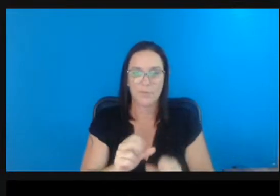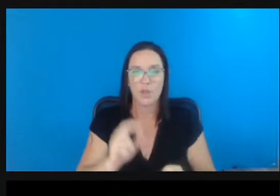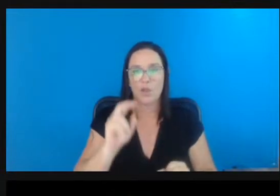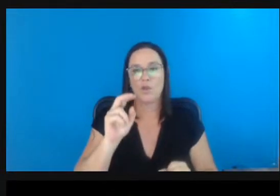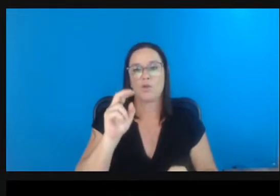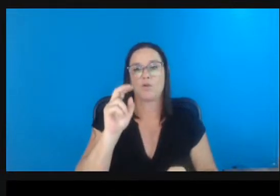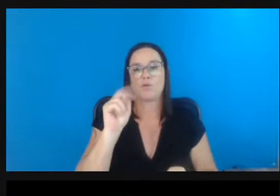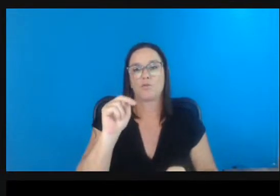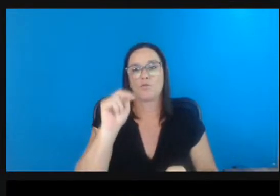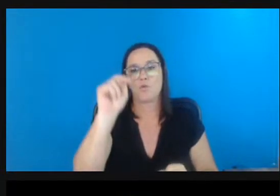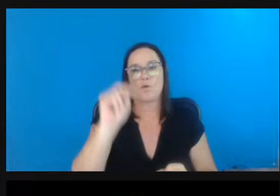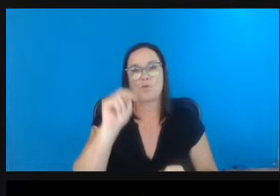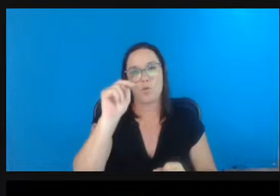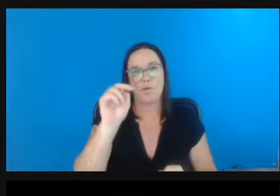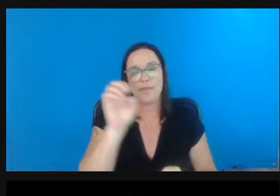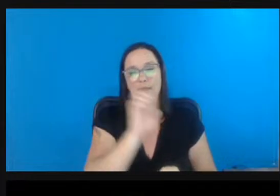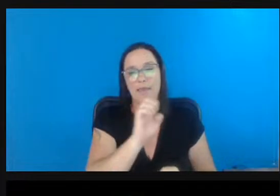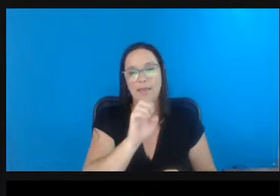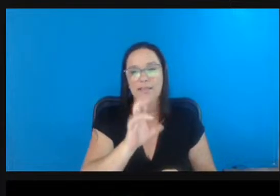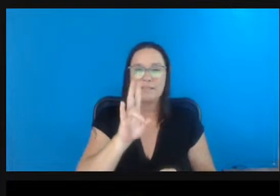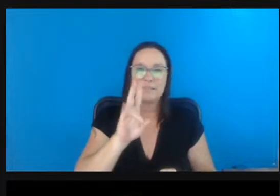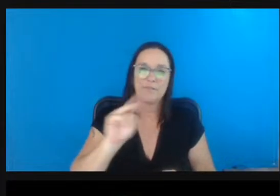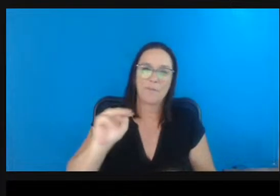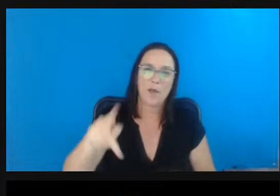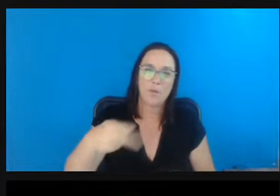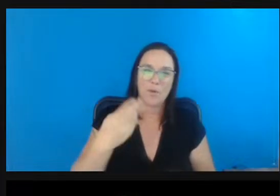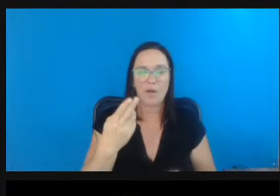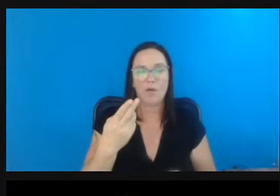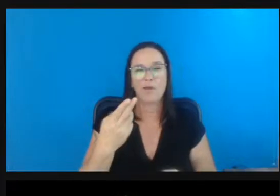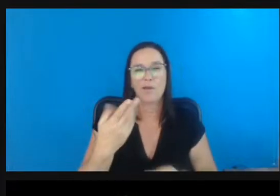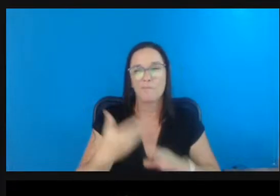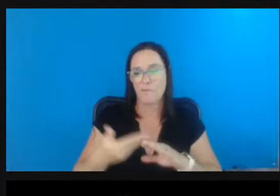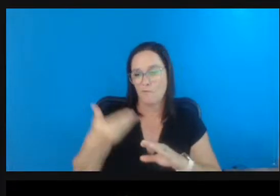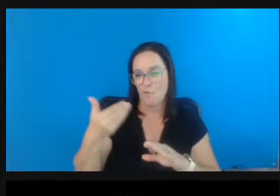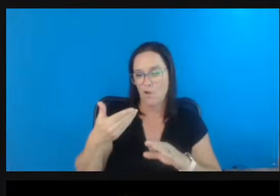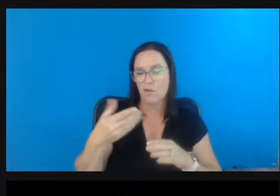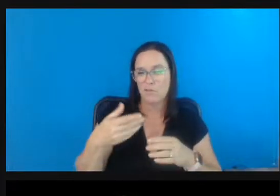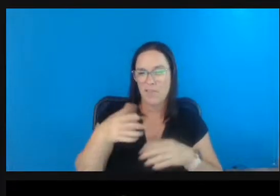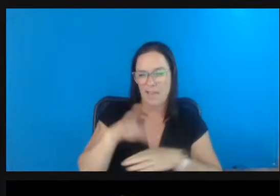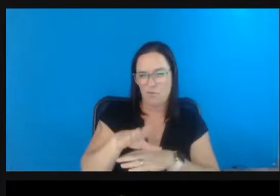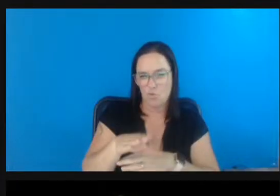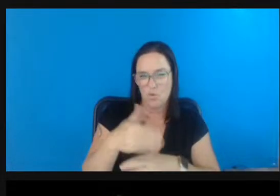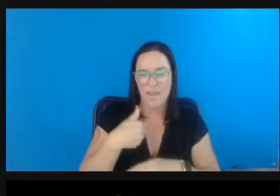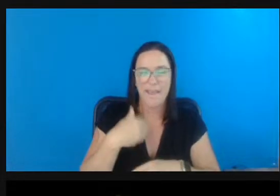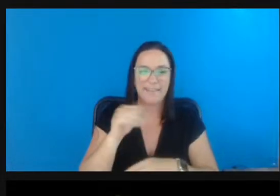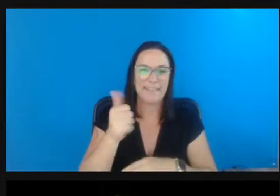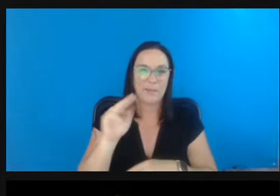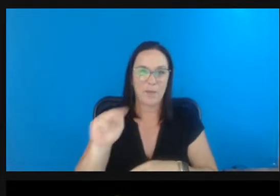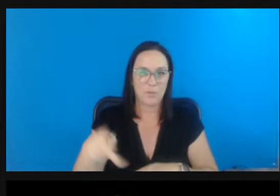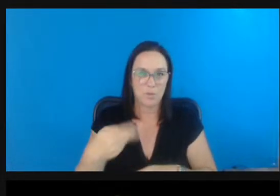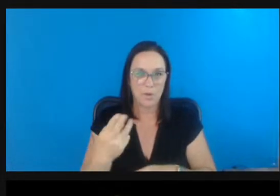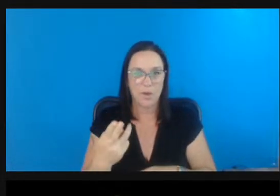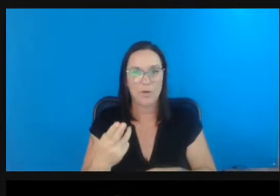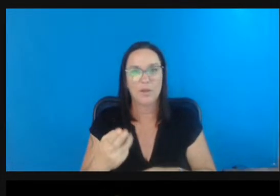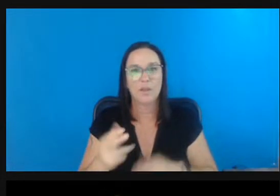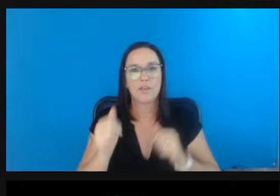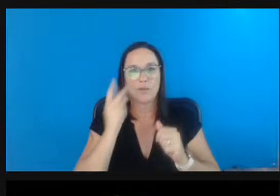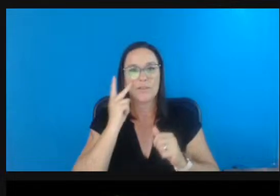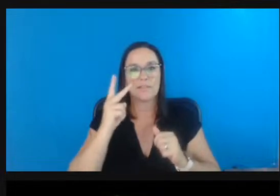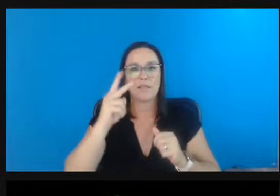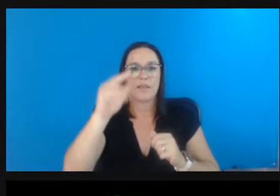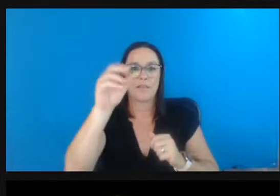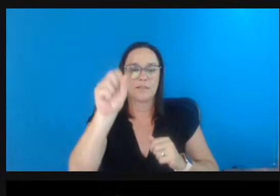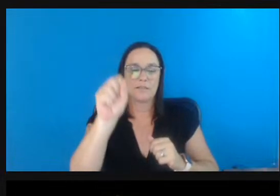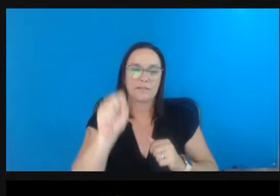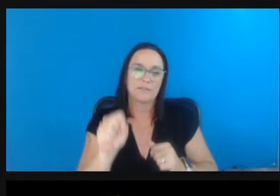7 miles an hour. Earlier today, they were at 10. And you can see that dispersal pattern to the south and to the west